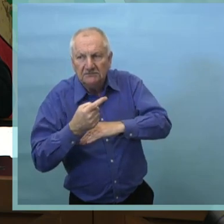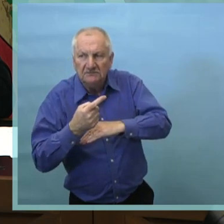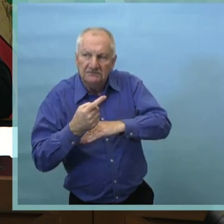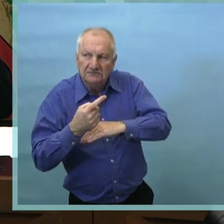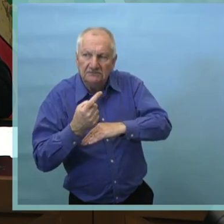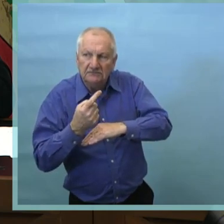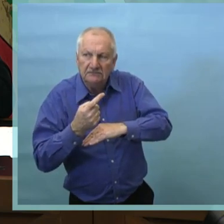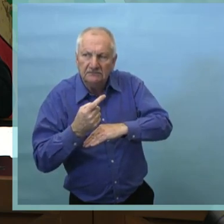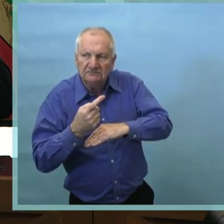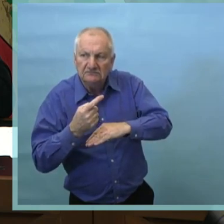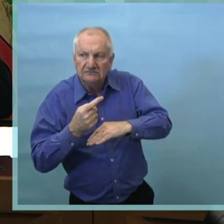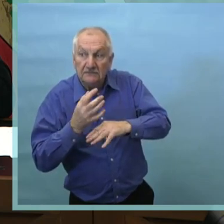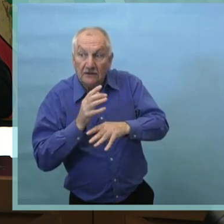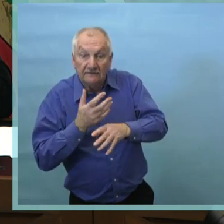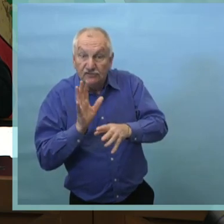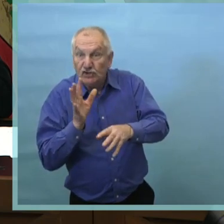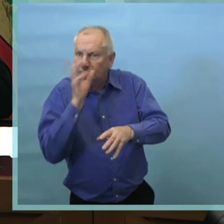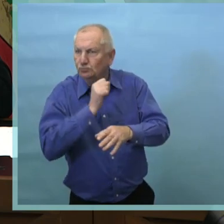clear, so to speak?